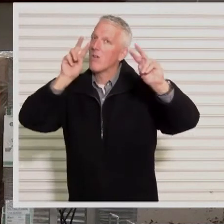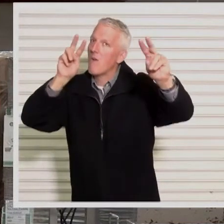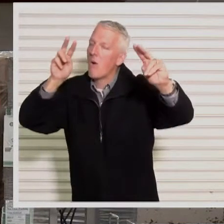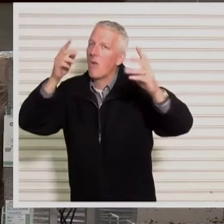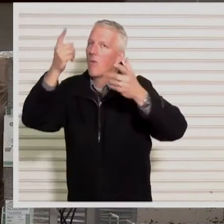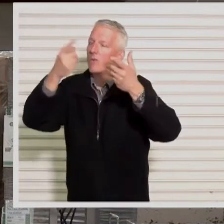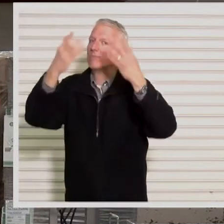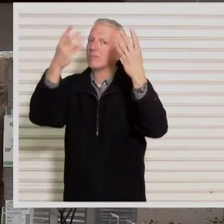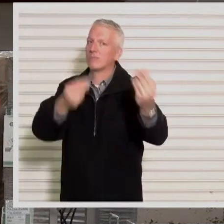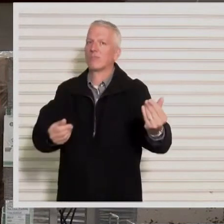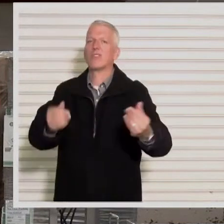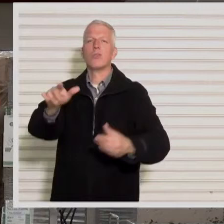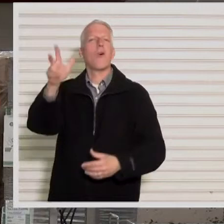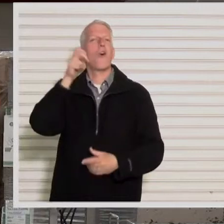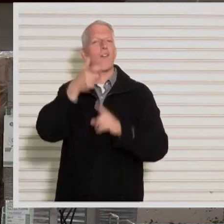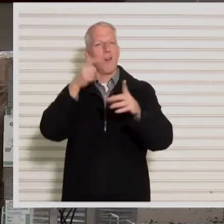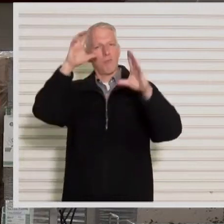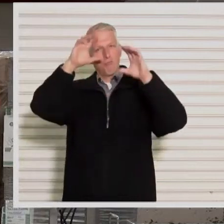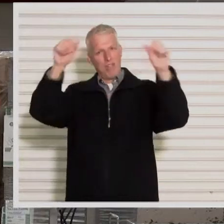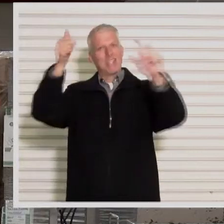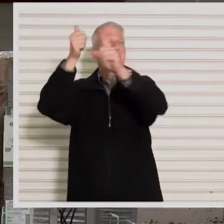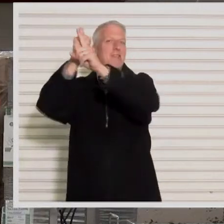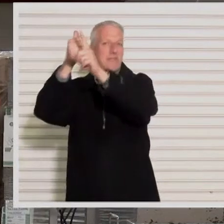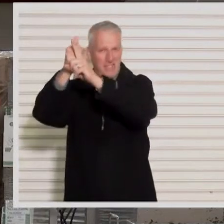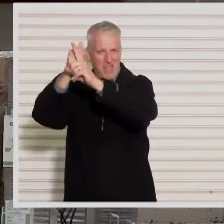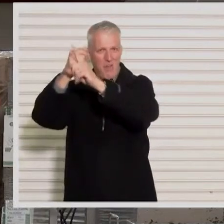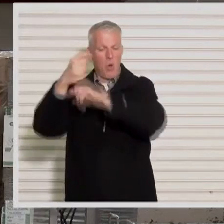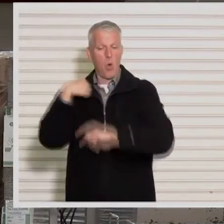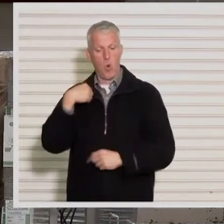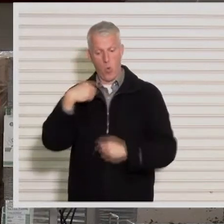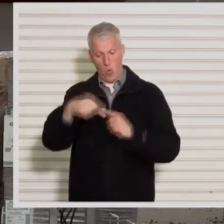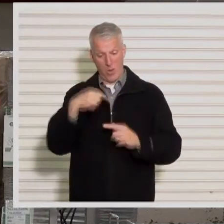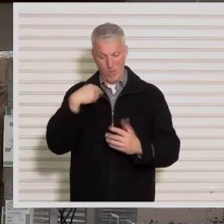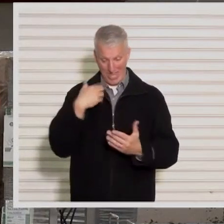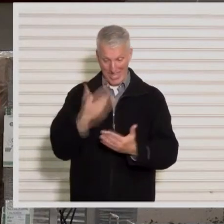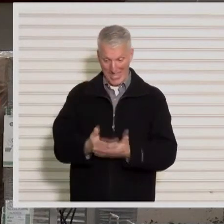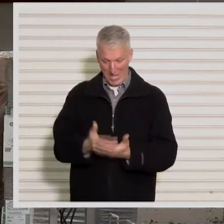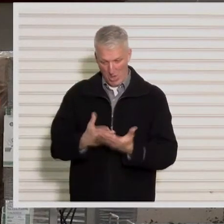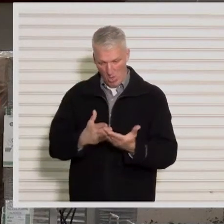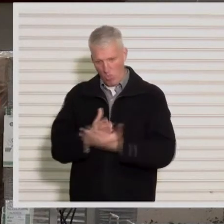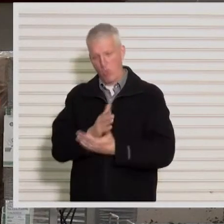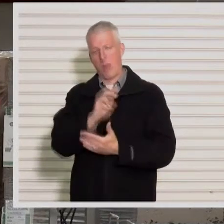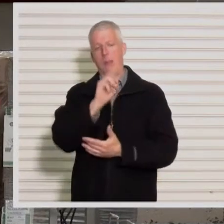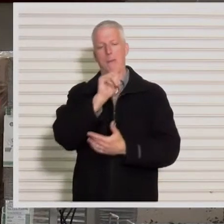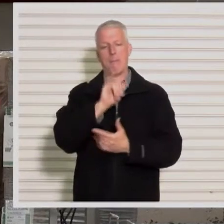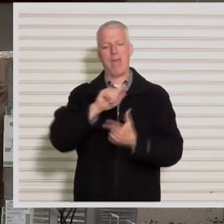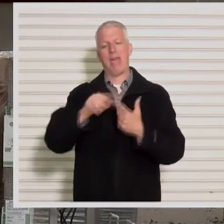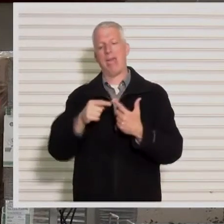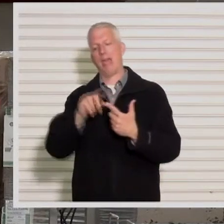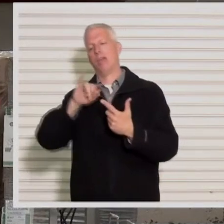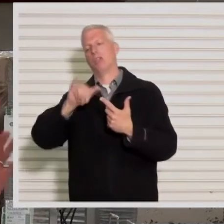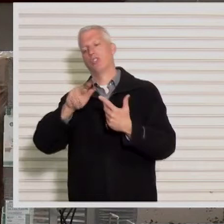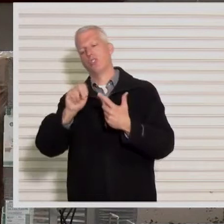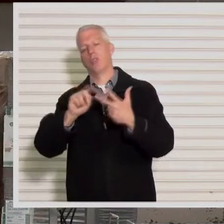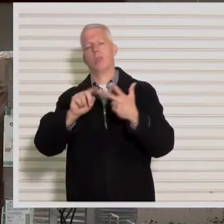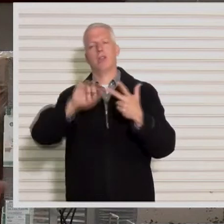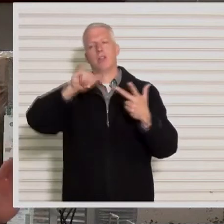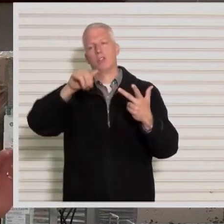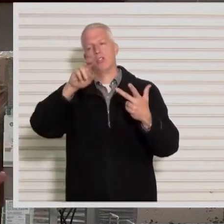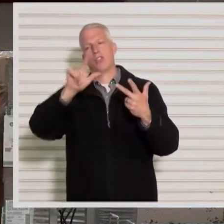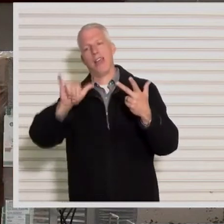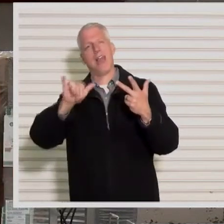president himself in the town hall. When we get through May into June and July, we will